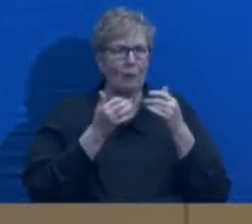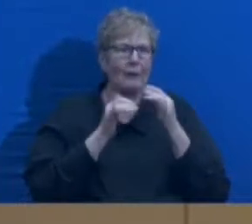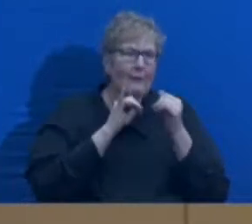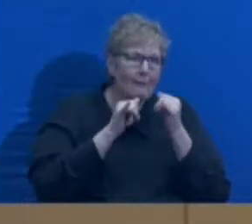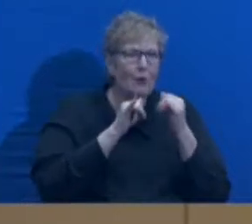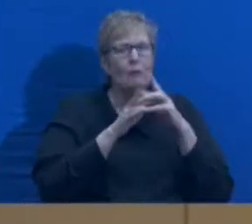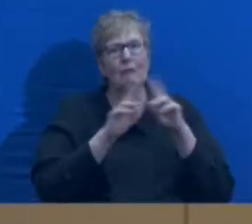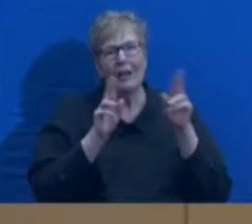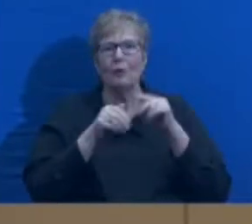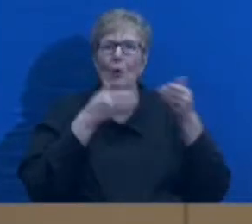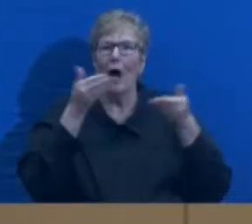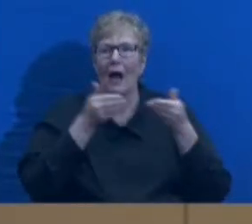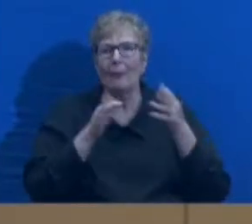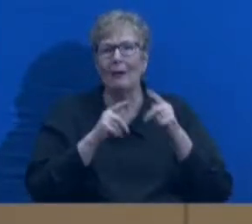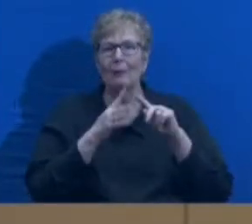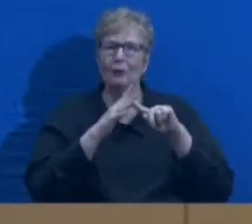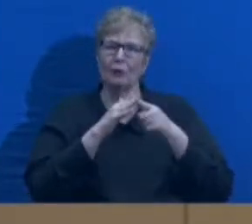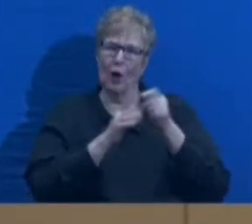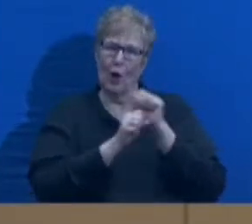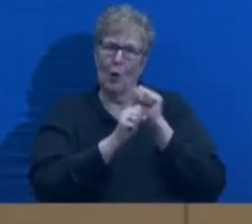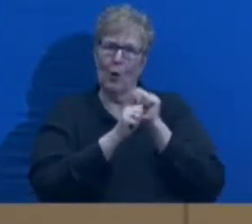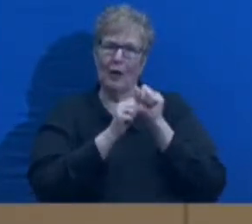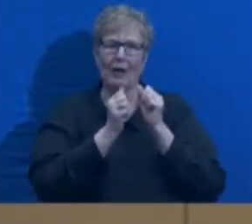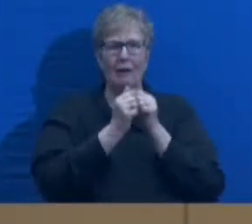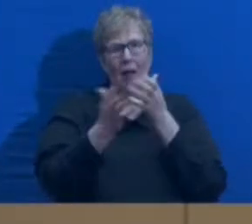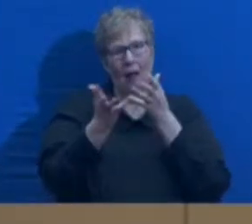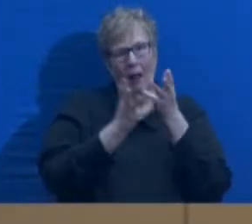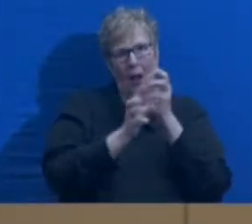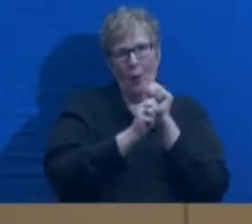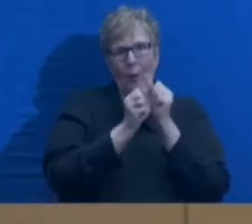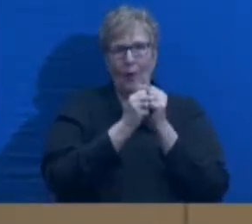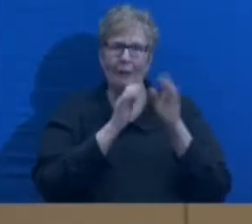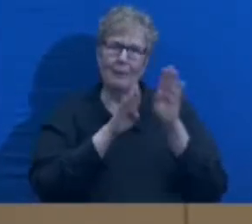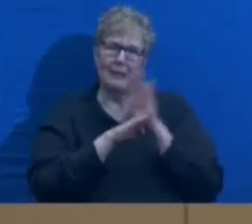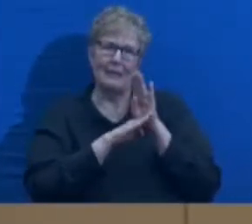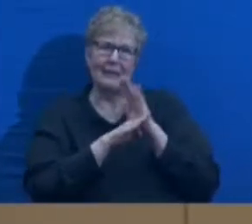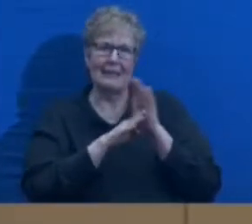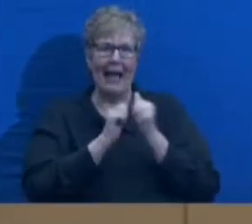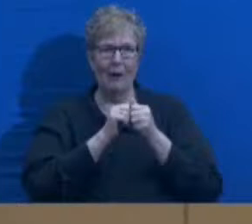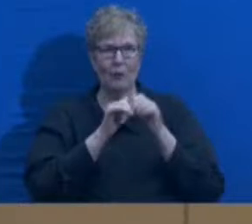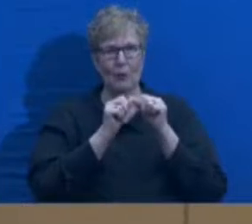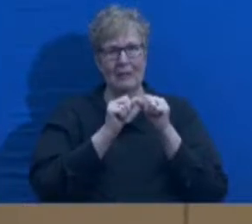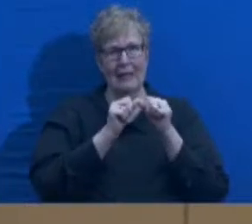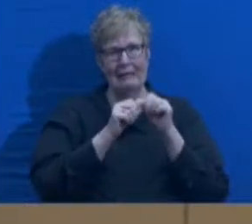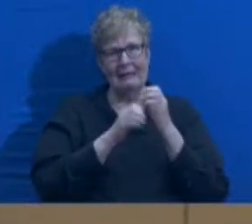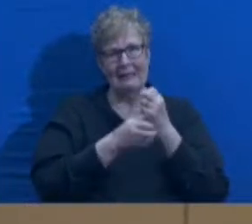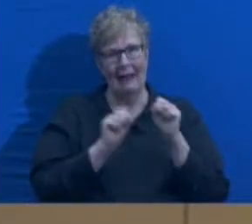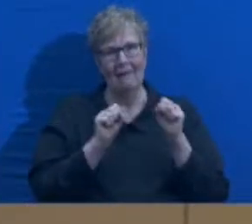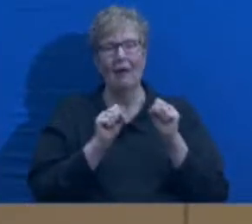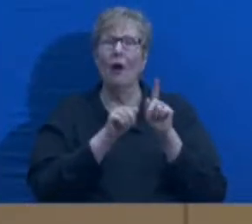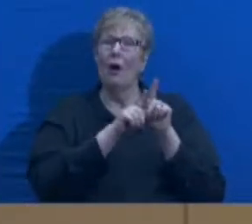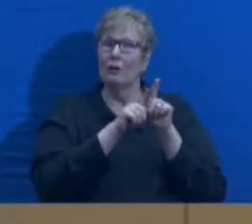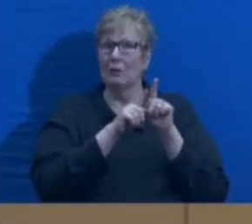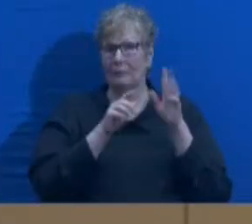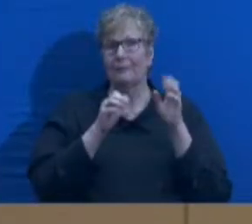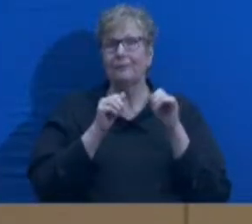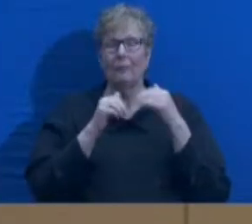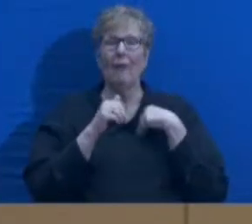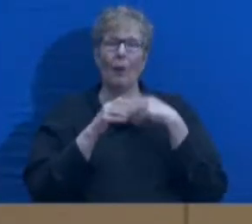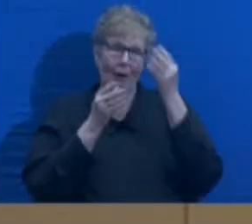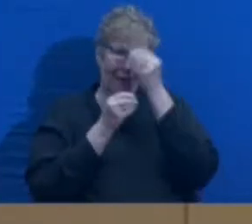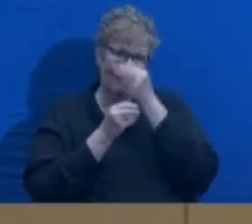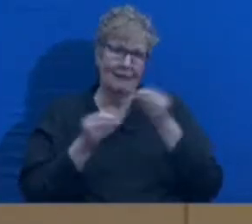community in the next 2 weeks to work with businesses on how to stay safe. I also want to point out that we have